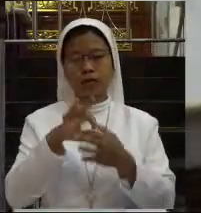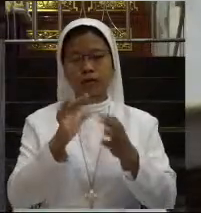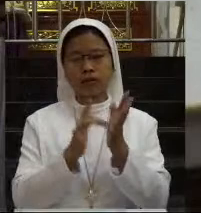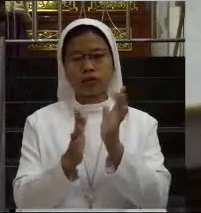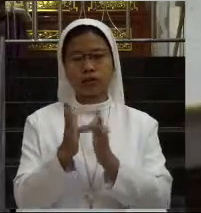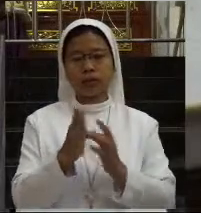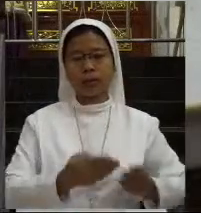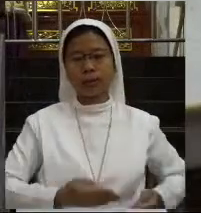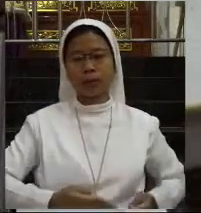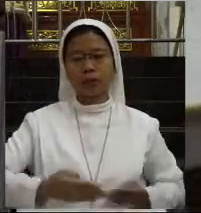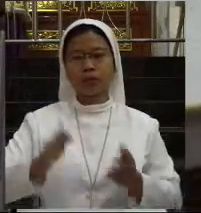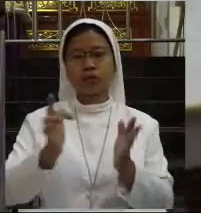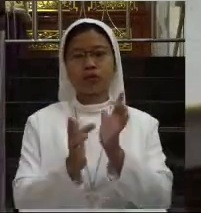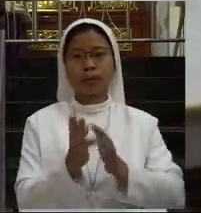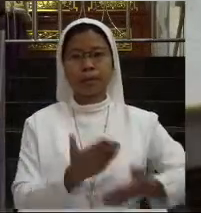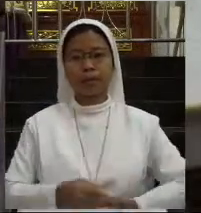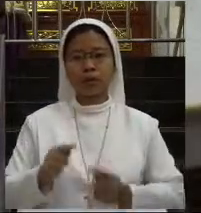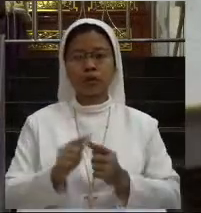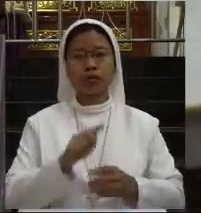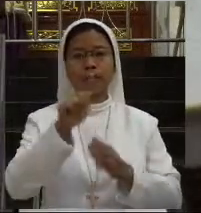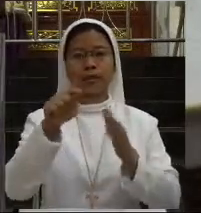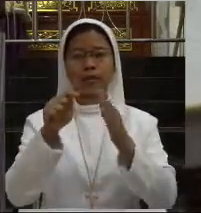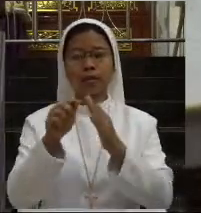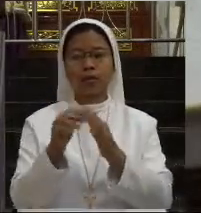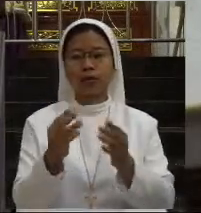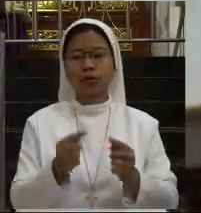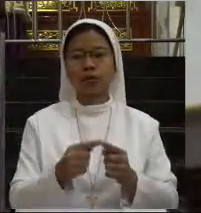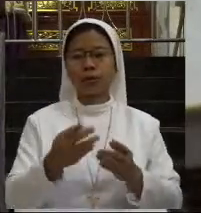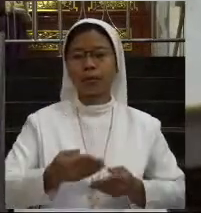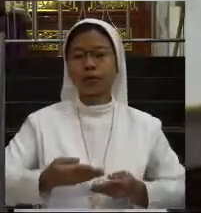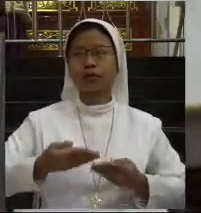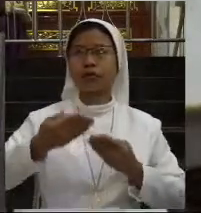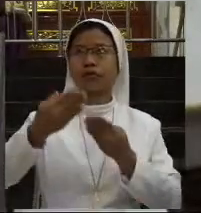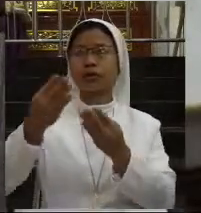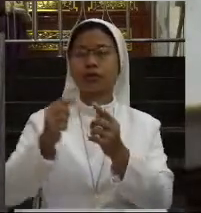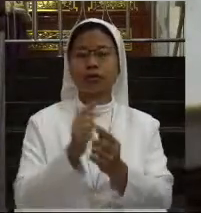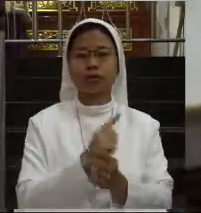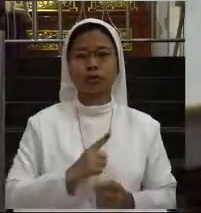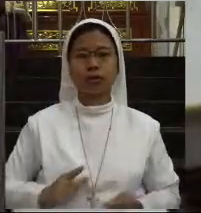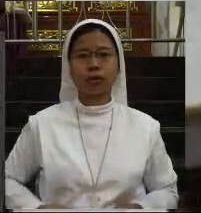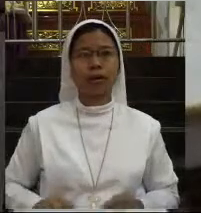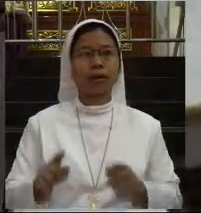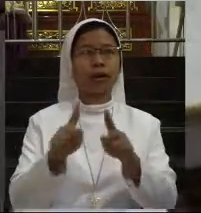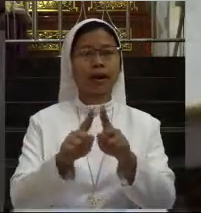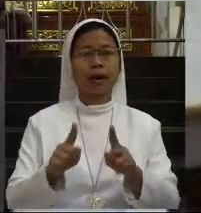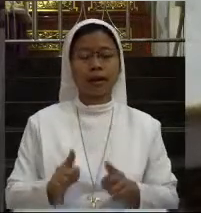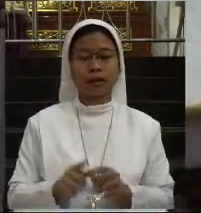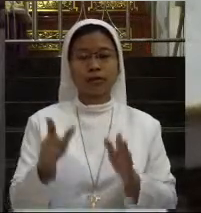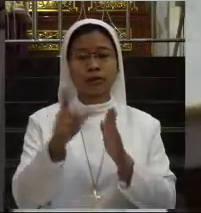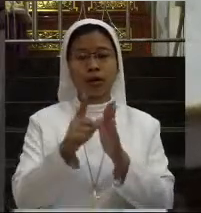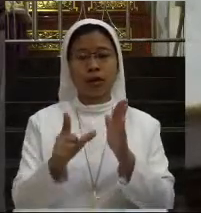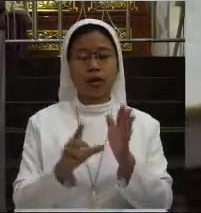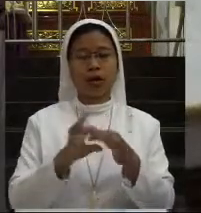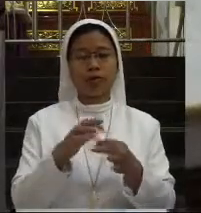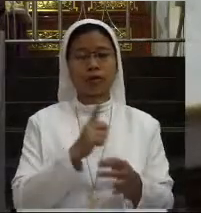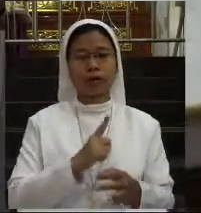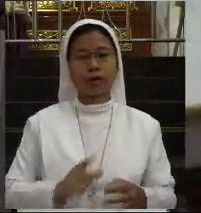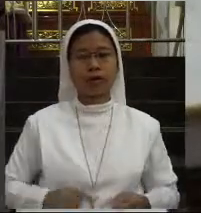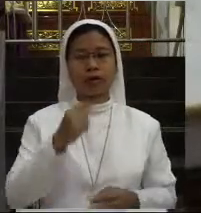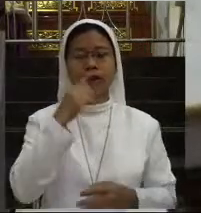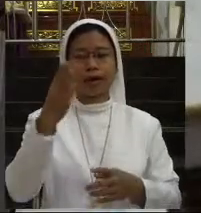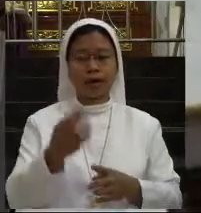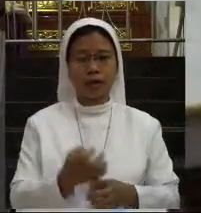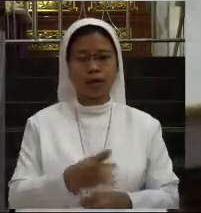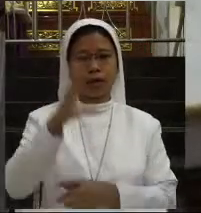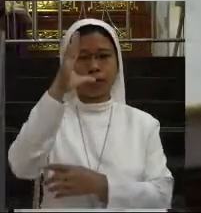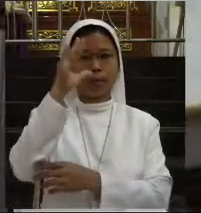up to Jerusalem to present him to the Lord. Just as it is written in the law of the Lord, every male